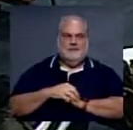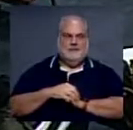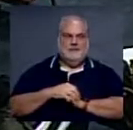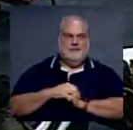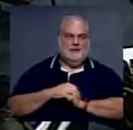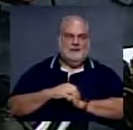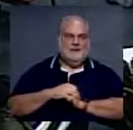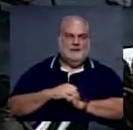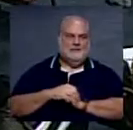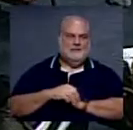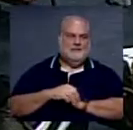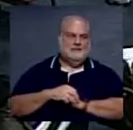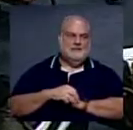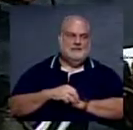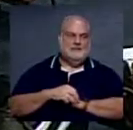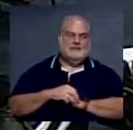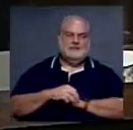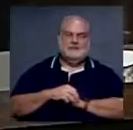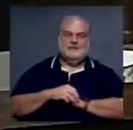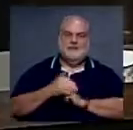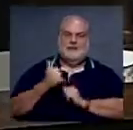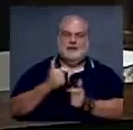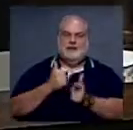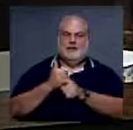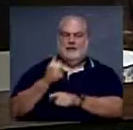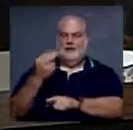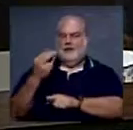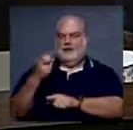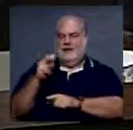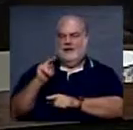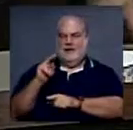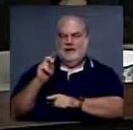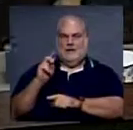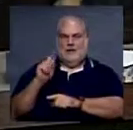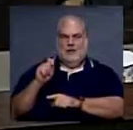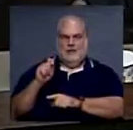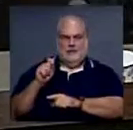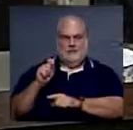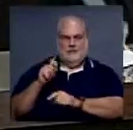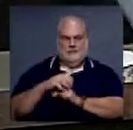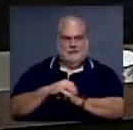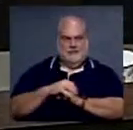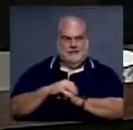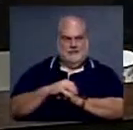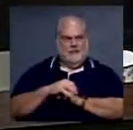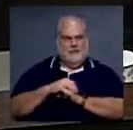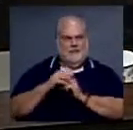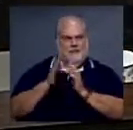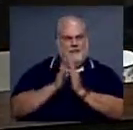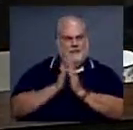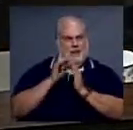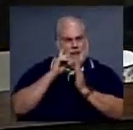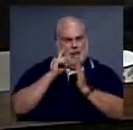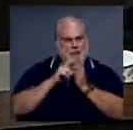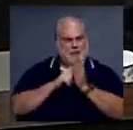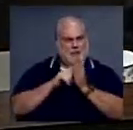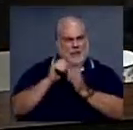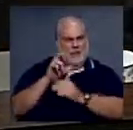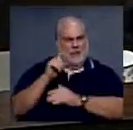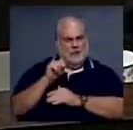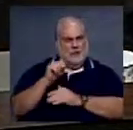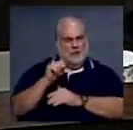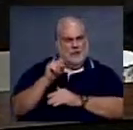some questions or comments. Director Hendricks, you're recognized, please. Thank you. Thank you, Mayor. I wanted to ask, I noticed that this is dated